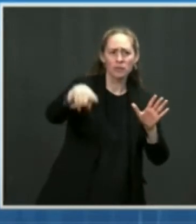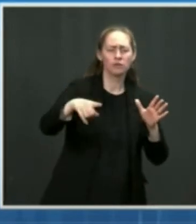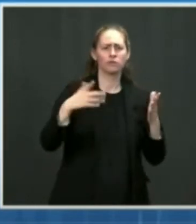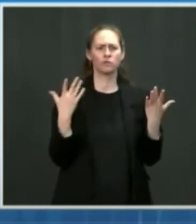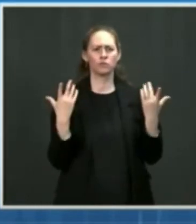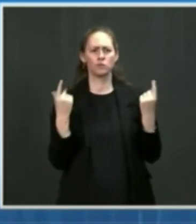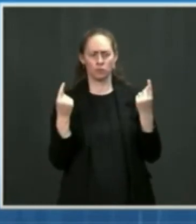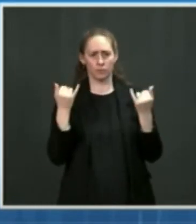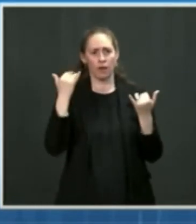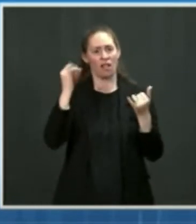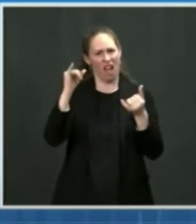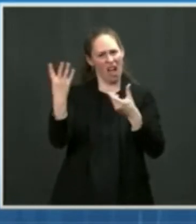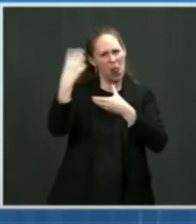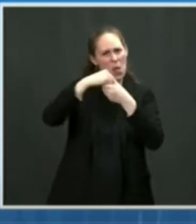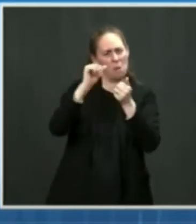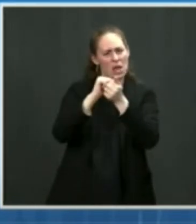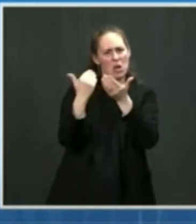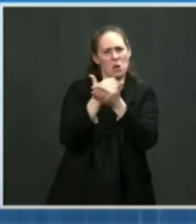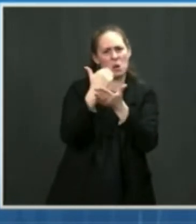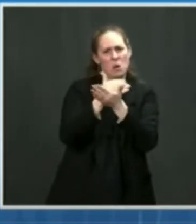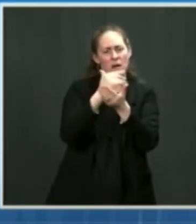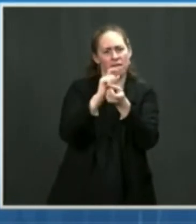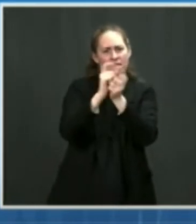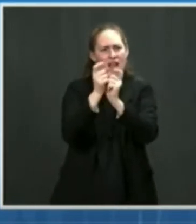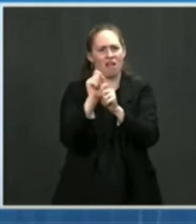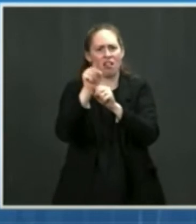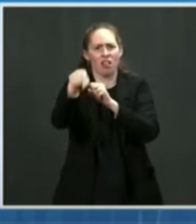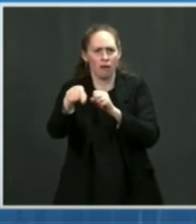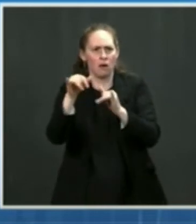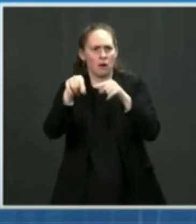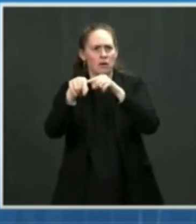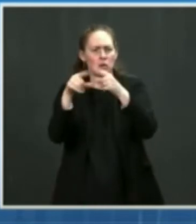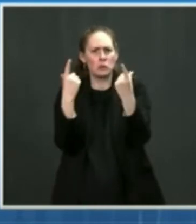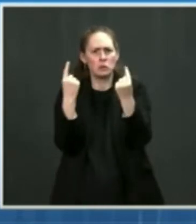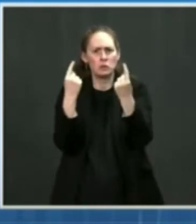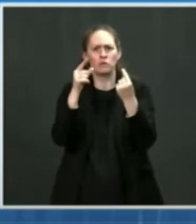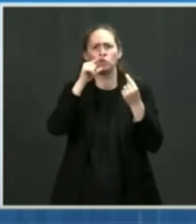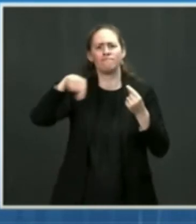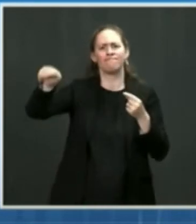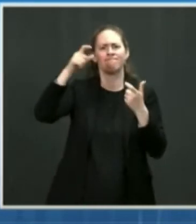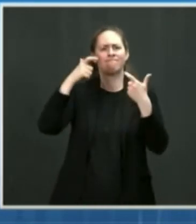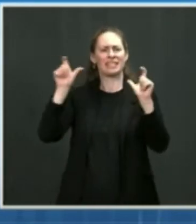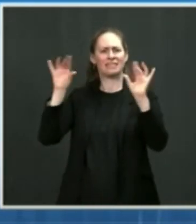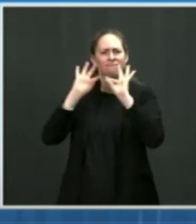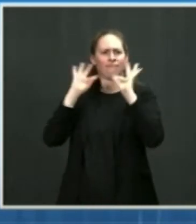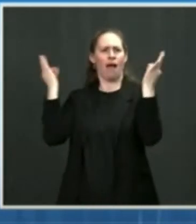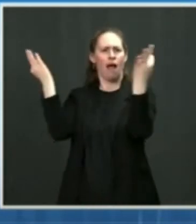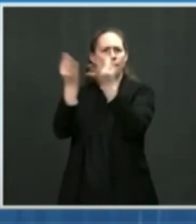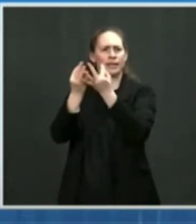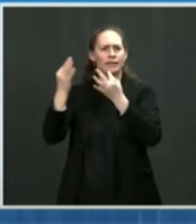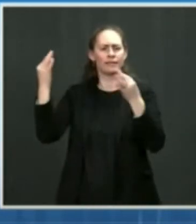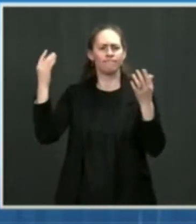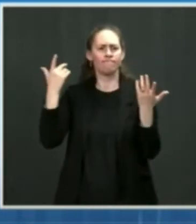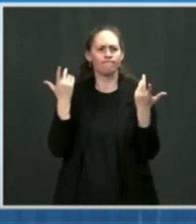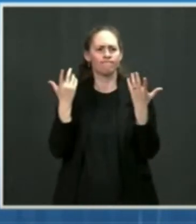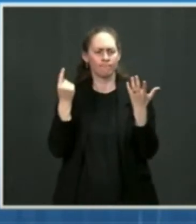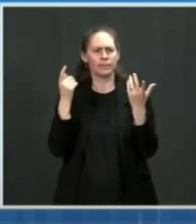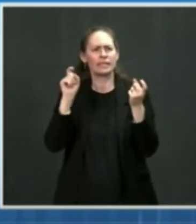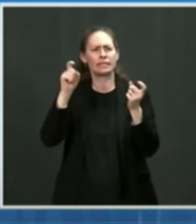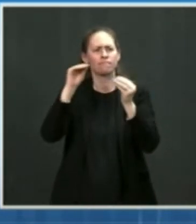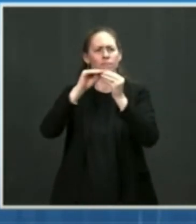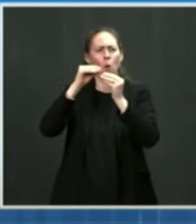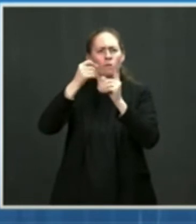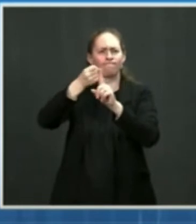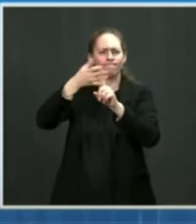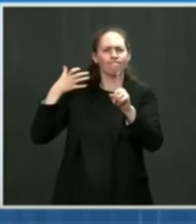just in the context of multi-generational households overall? That was in the context of variants. I was thinking if everyone gets vaccinated